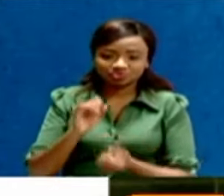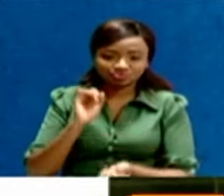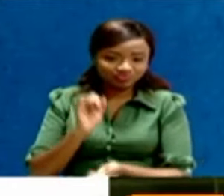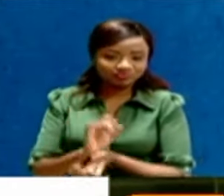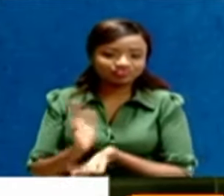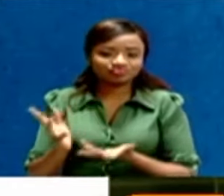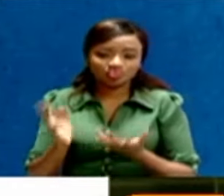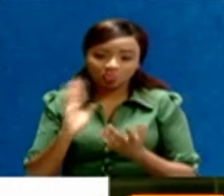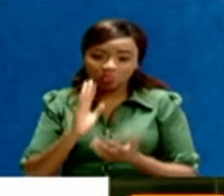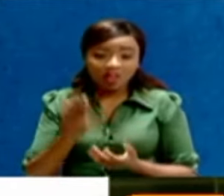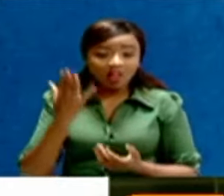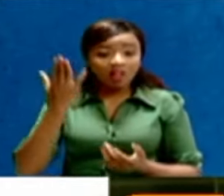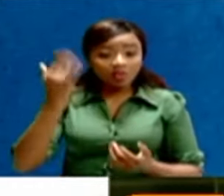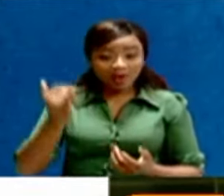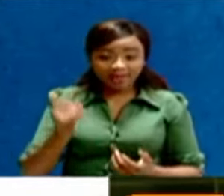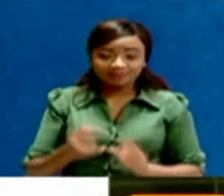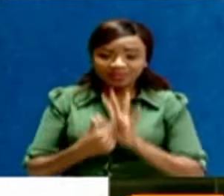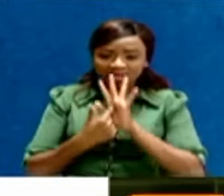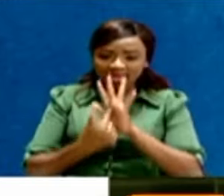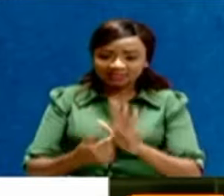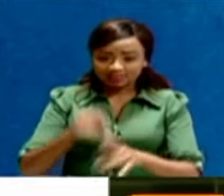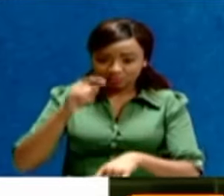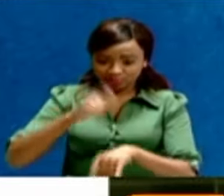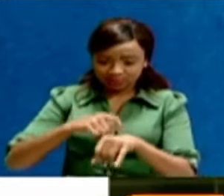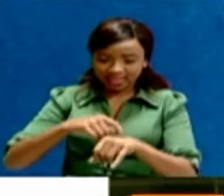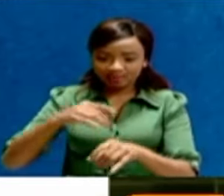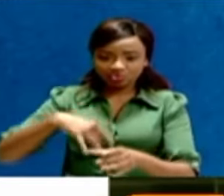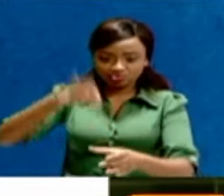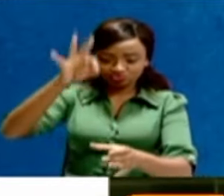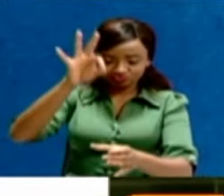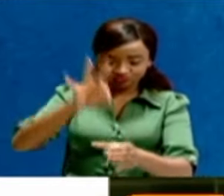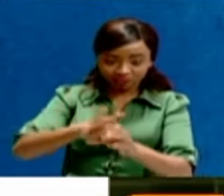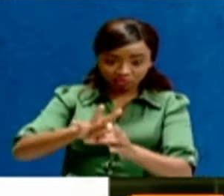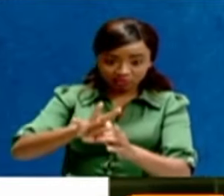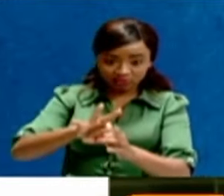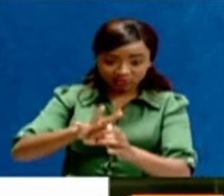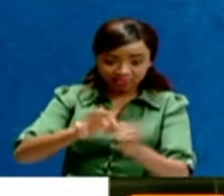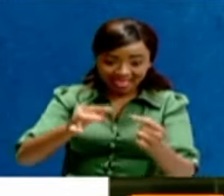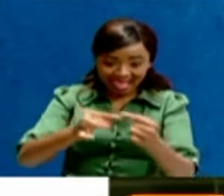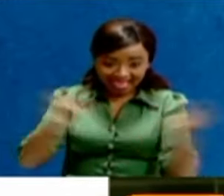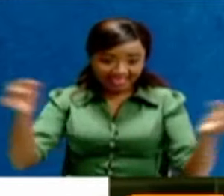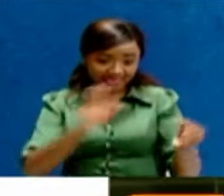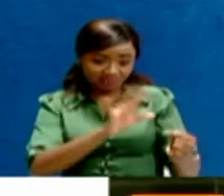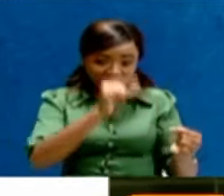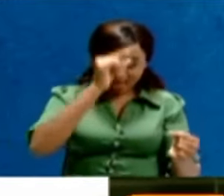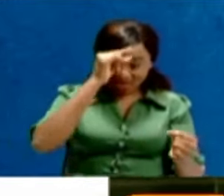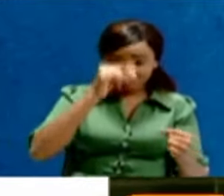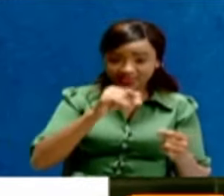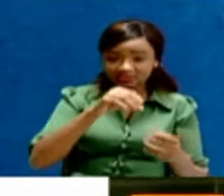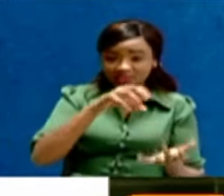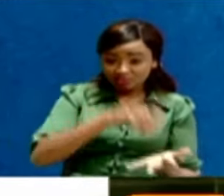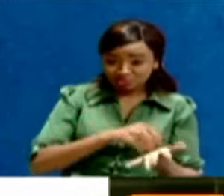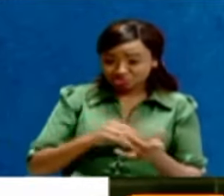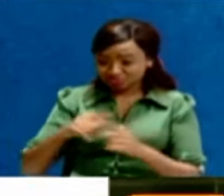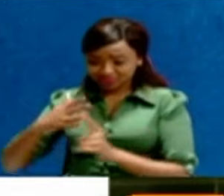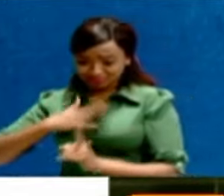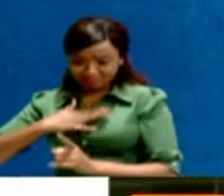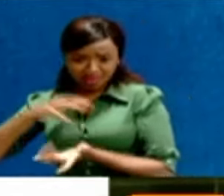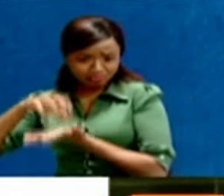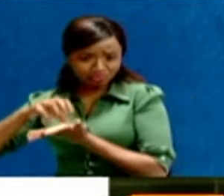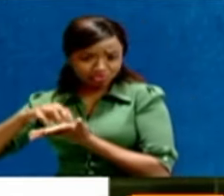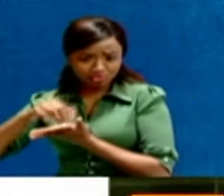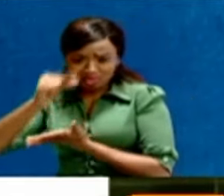senators. Because once you vote against the government position and you occupy a position that you have been